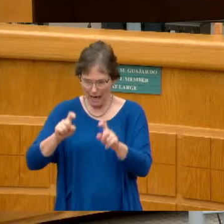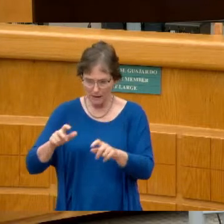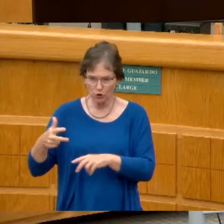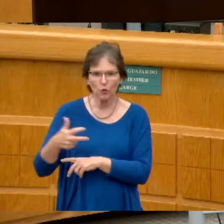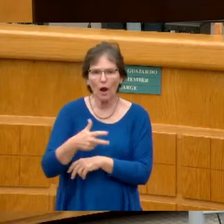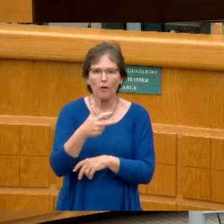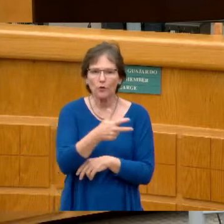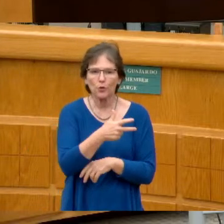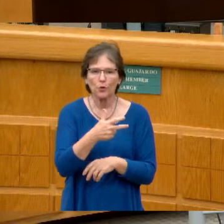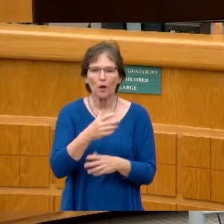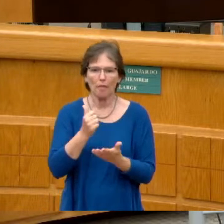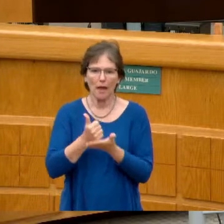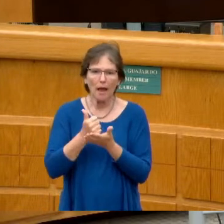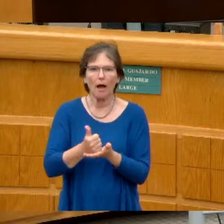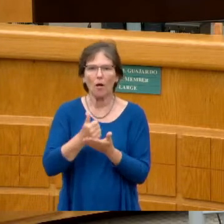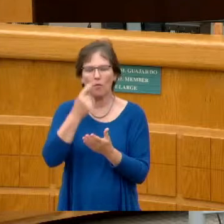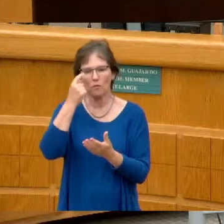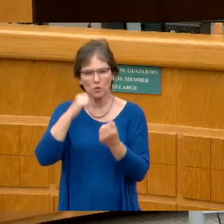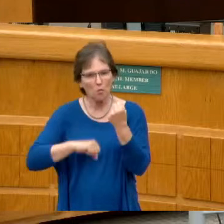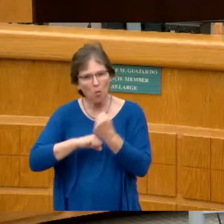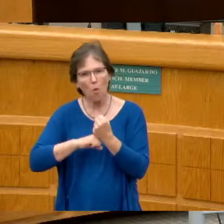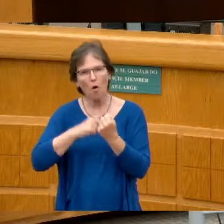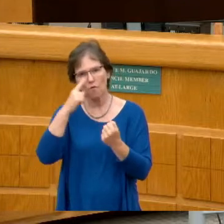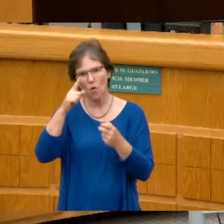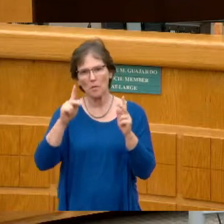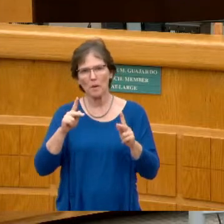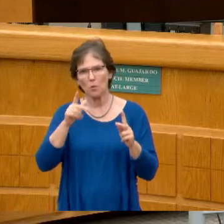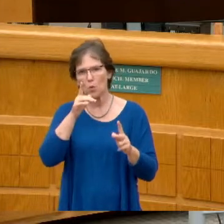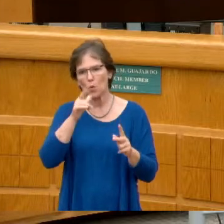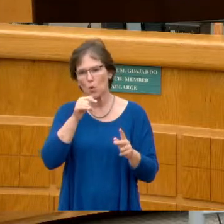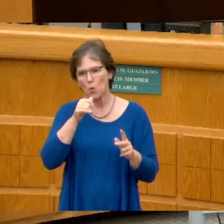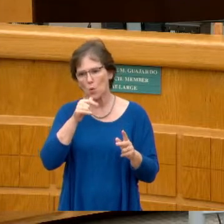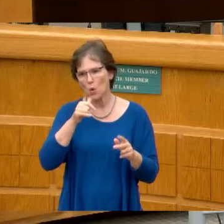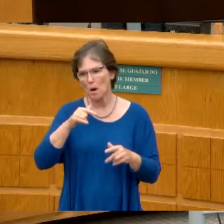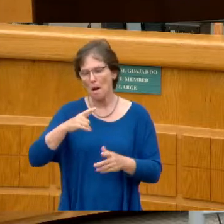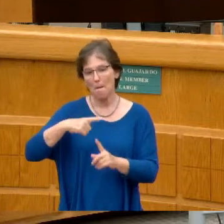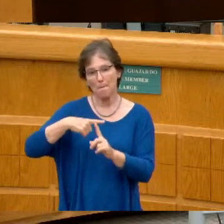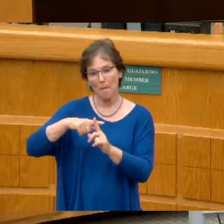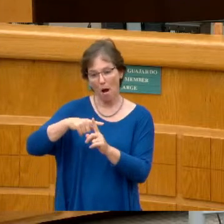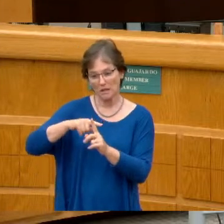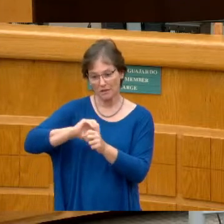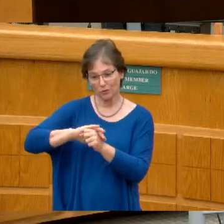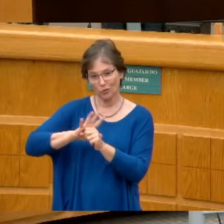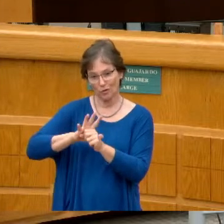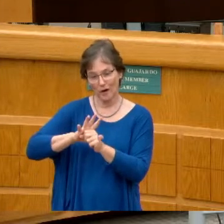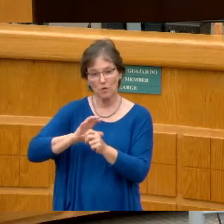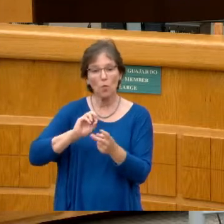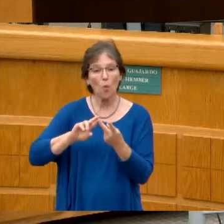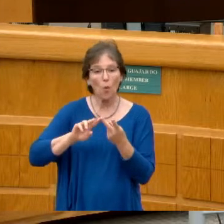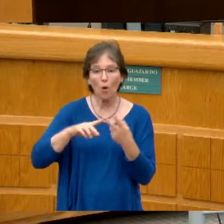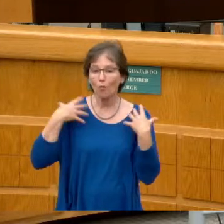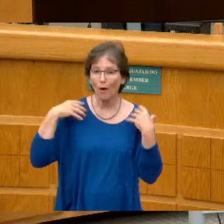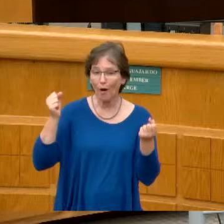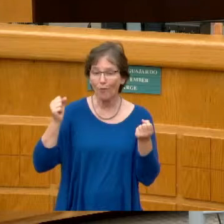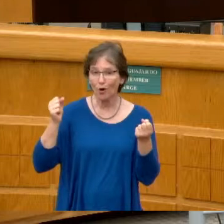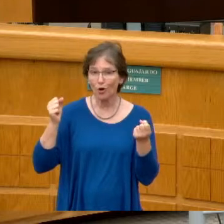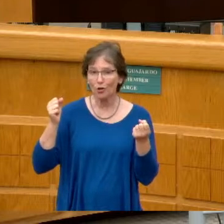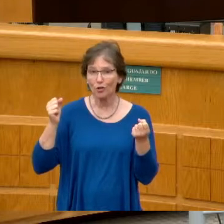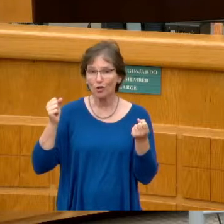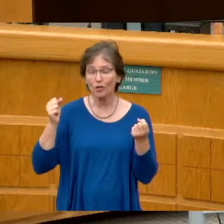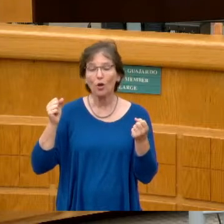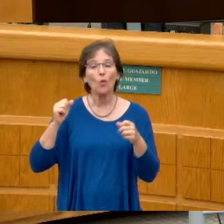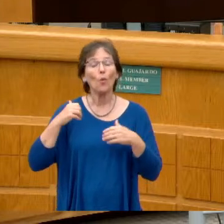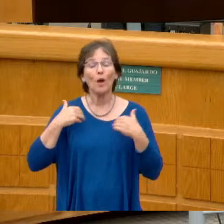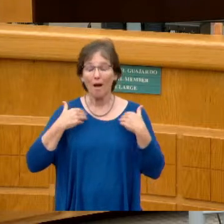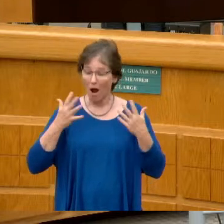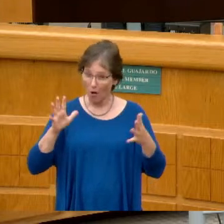prepared. So when vaccinations are approved and available, we'll be ready. We have built our healthcare infrastructure to